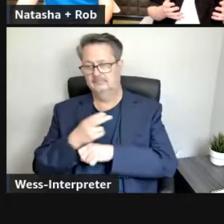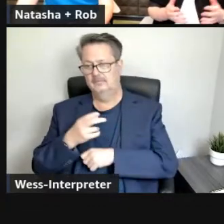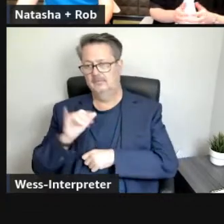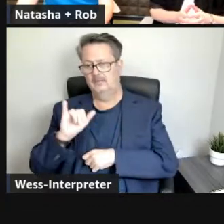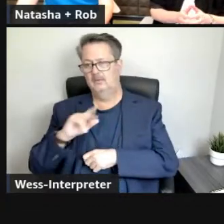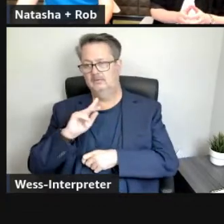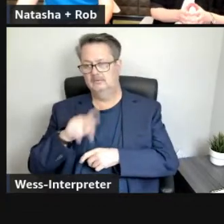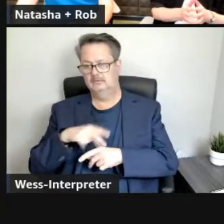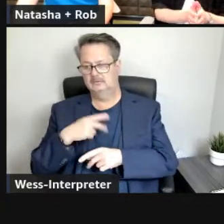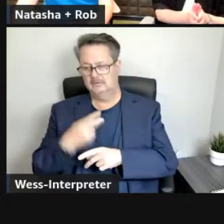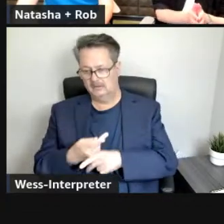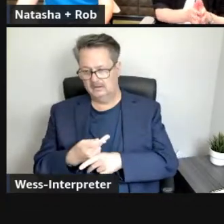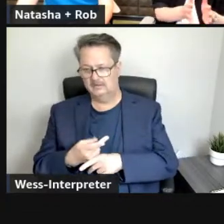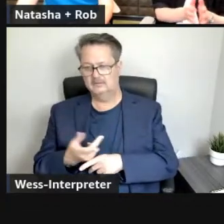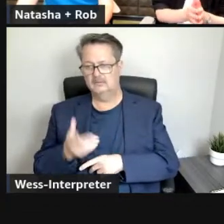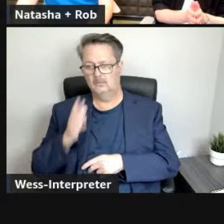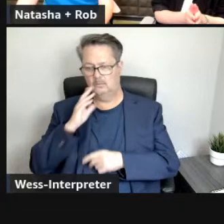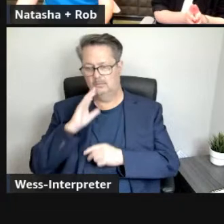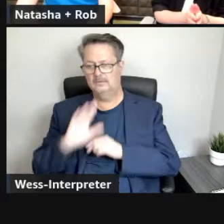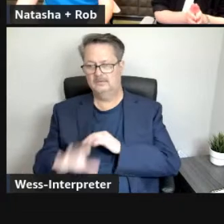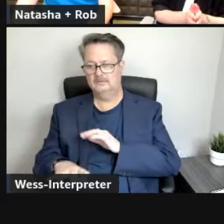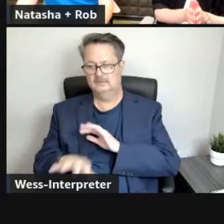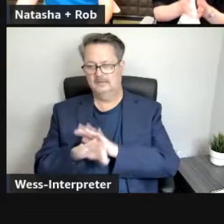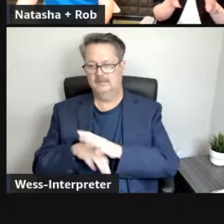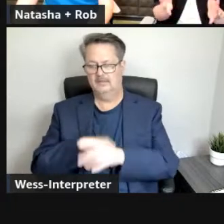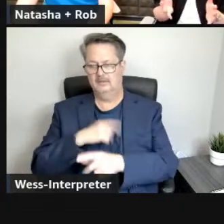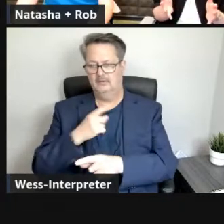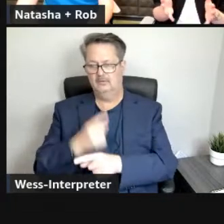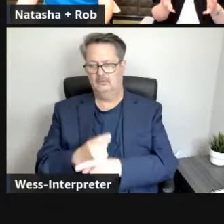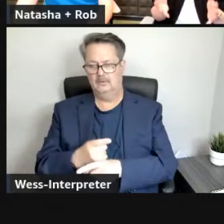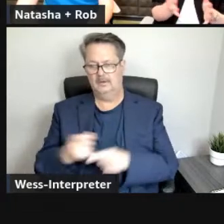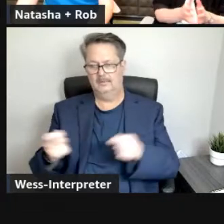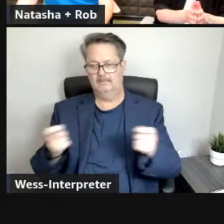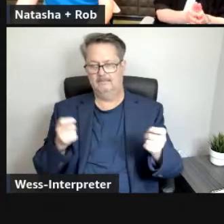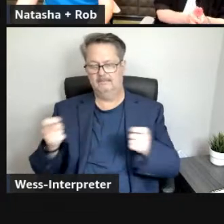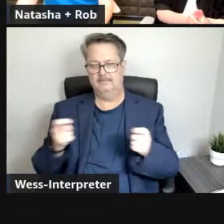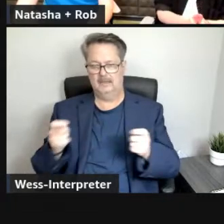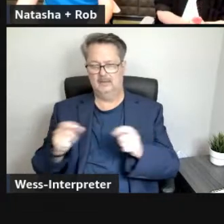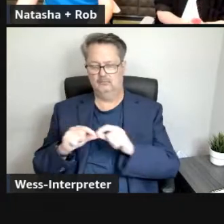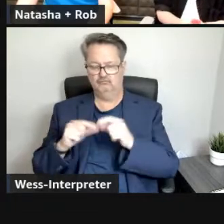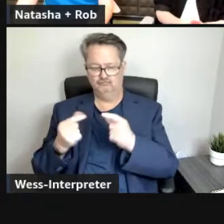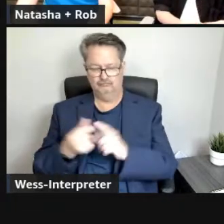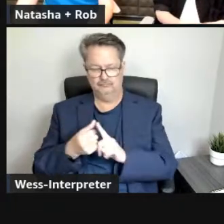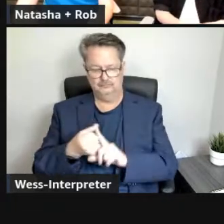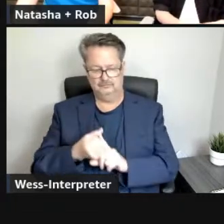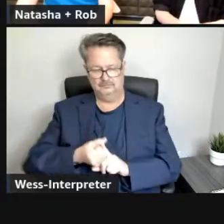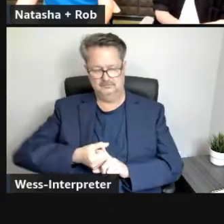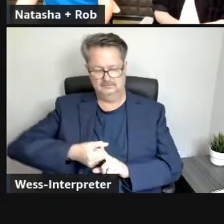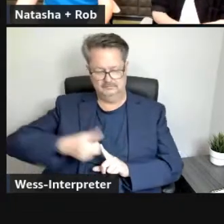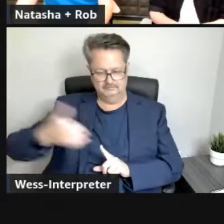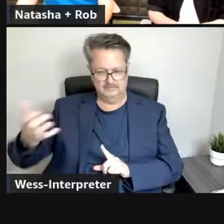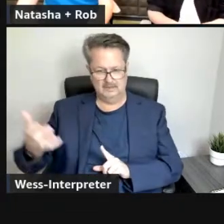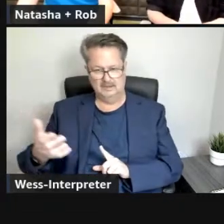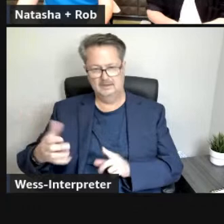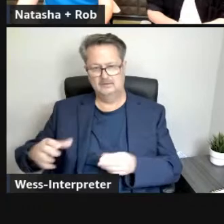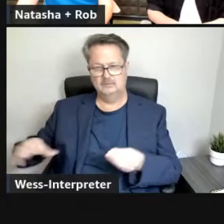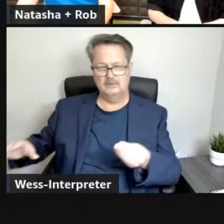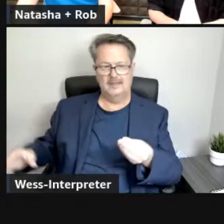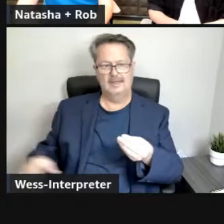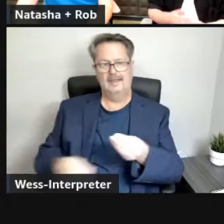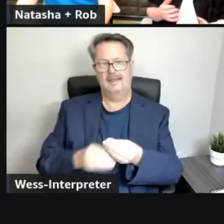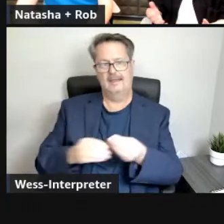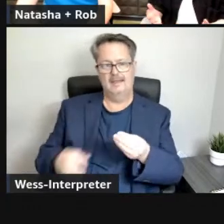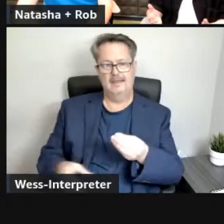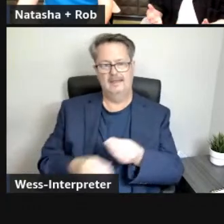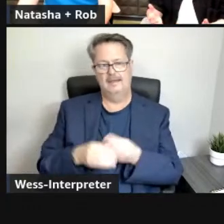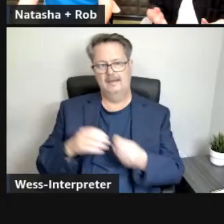cluster autoscaler will select the right managed node group to expand in order to add an additional node into your cluster. When you have